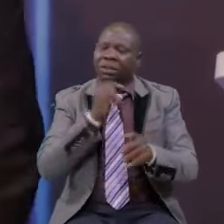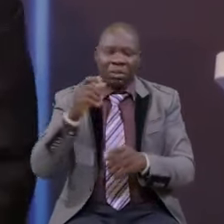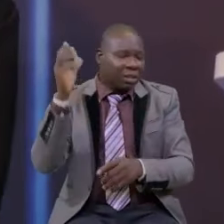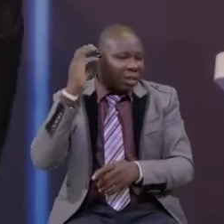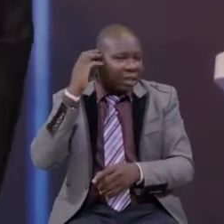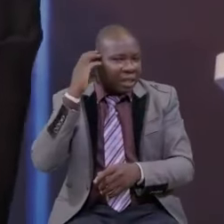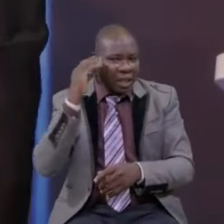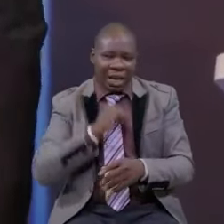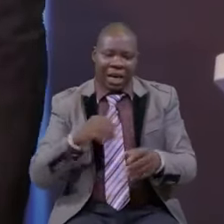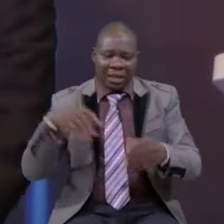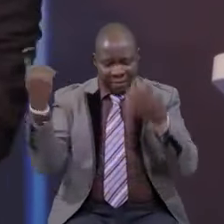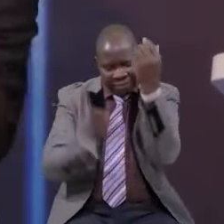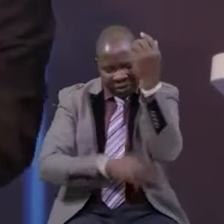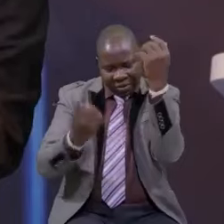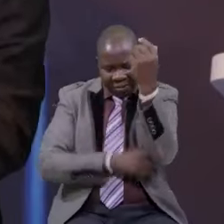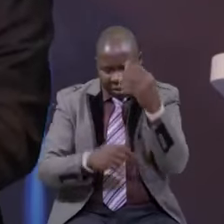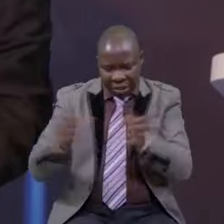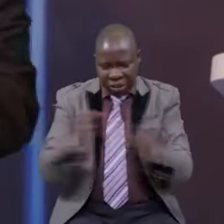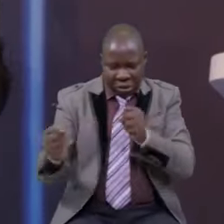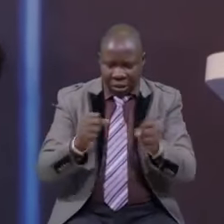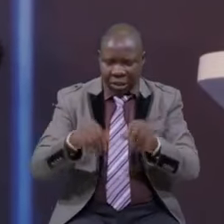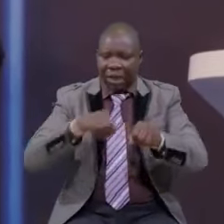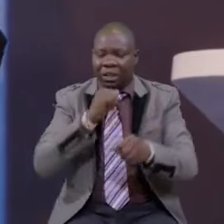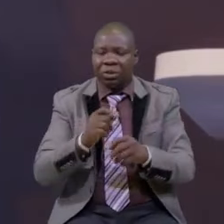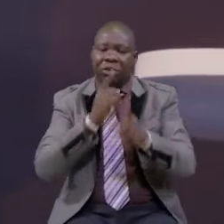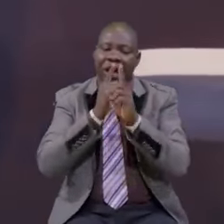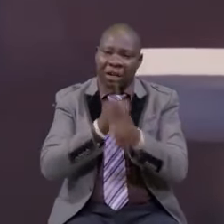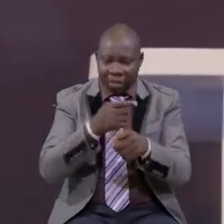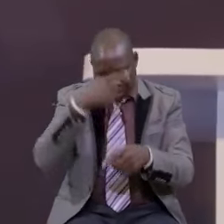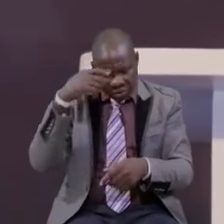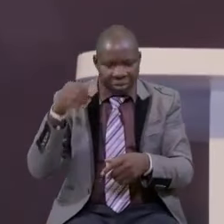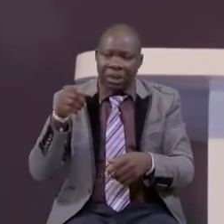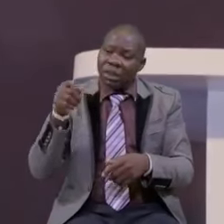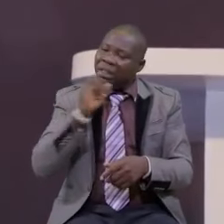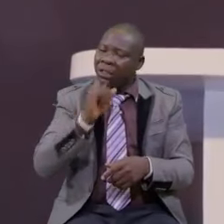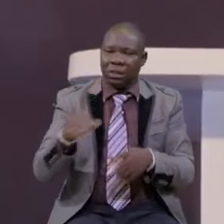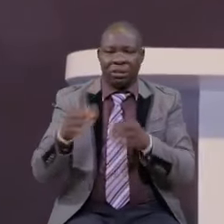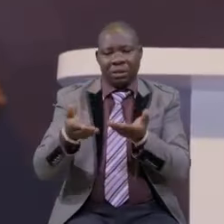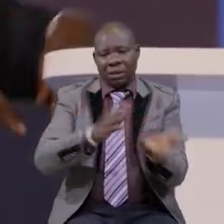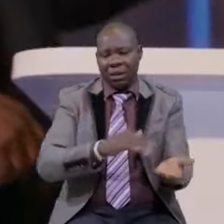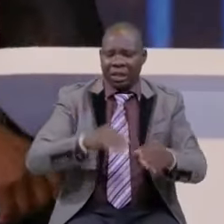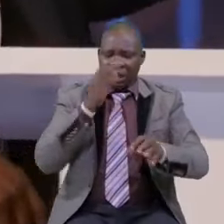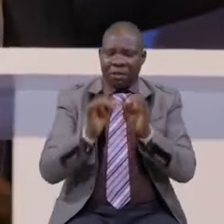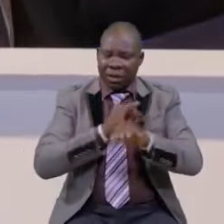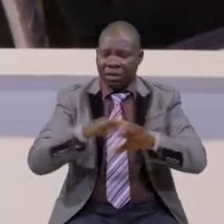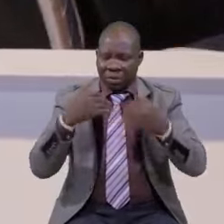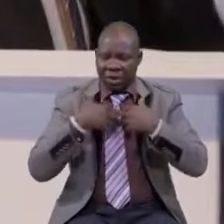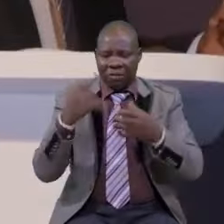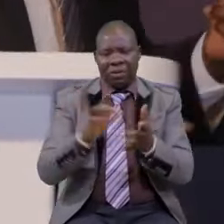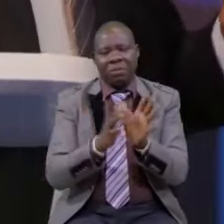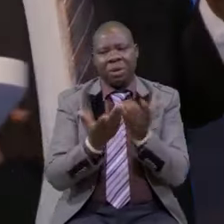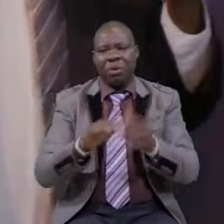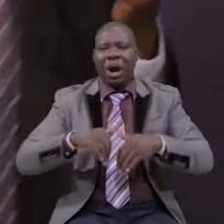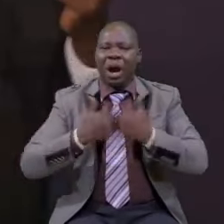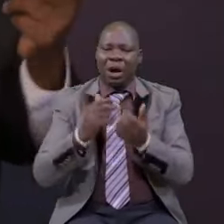I shake him, he cannot respond because he's dead. If I didn't have the Bible, how would I know that when they get to the other side,